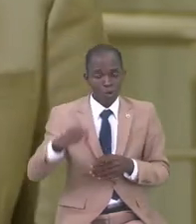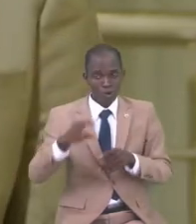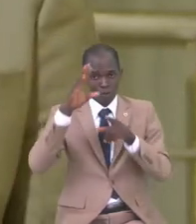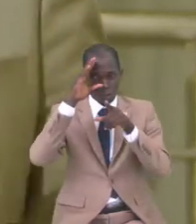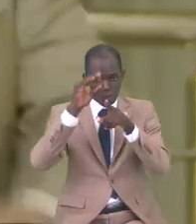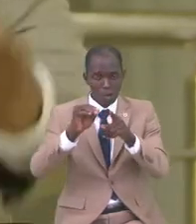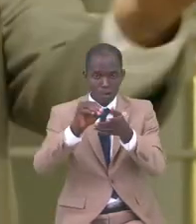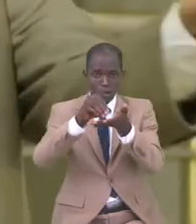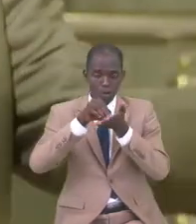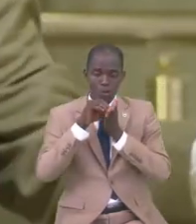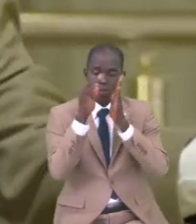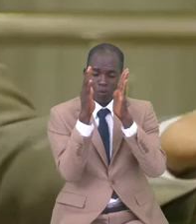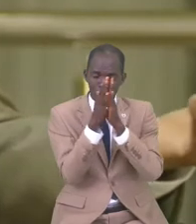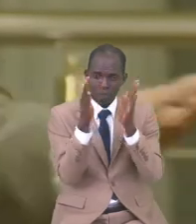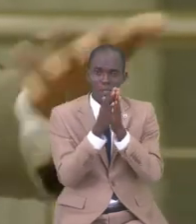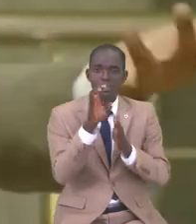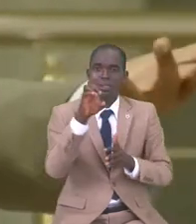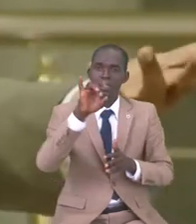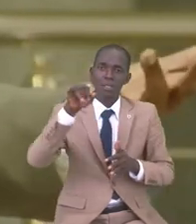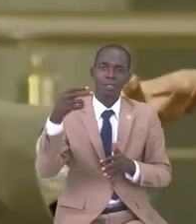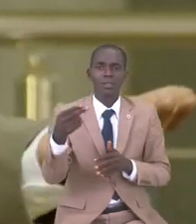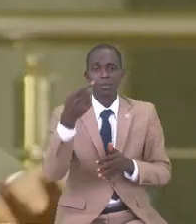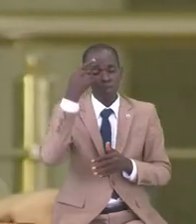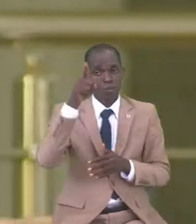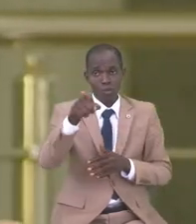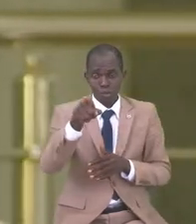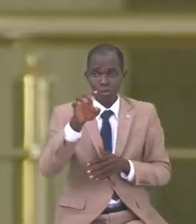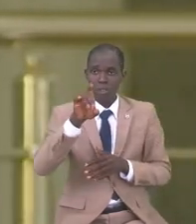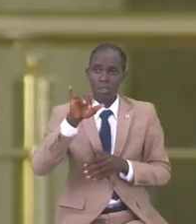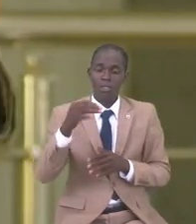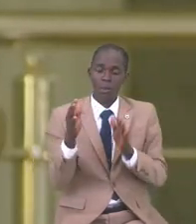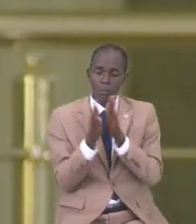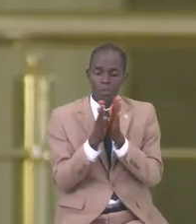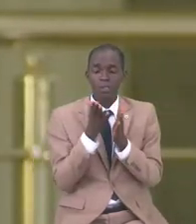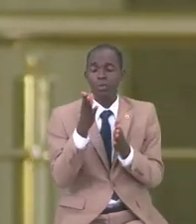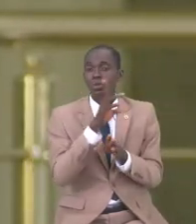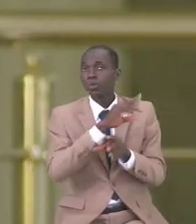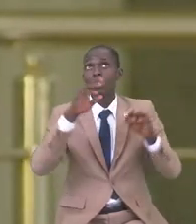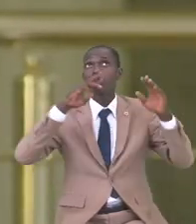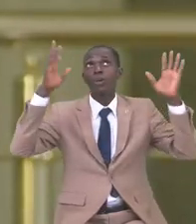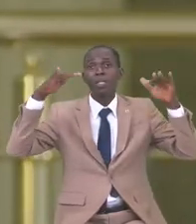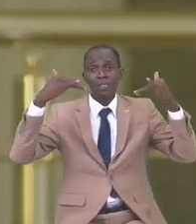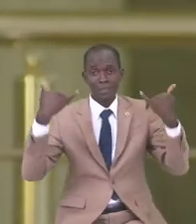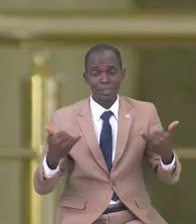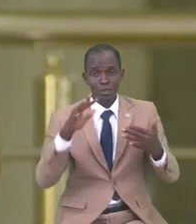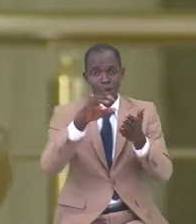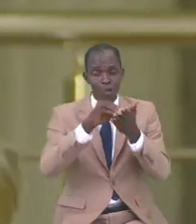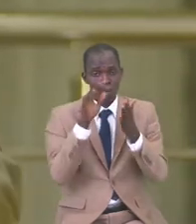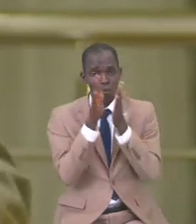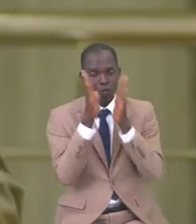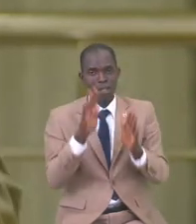Elijah. Because you had prayed, there'll be no rain, there'll be no dew. Now your prayer is